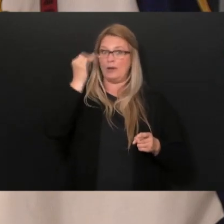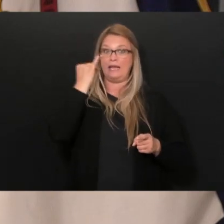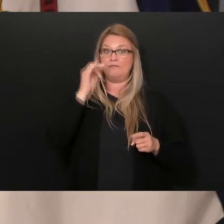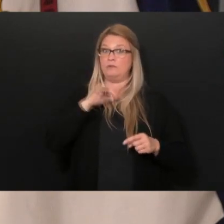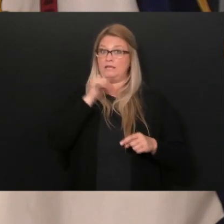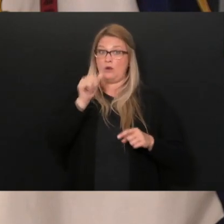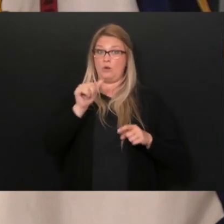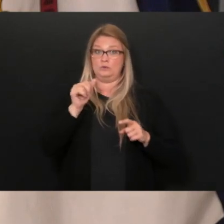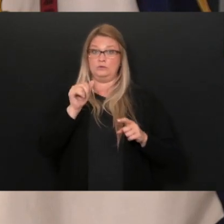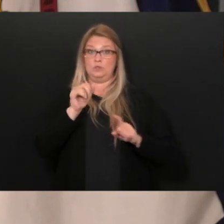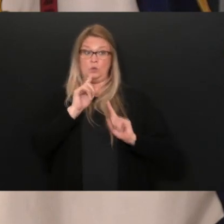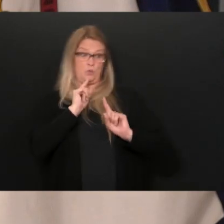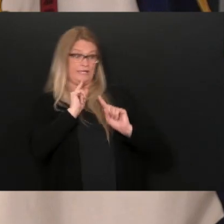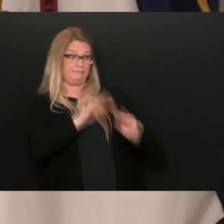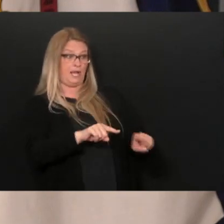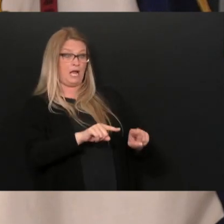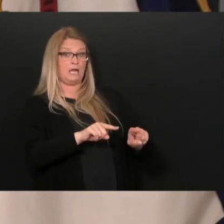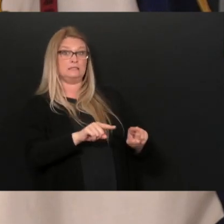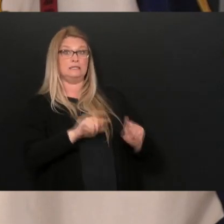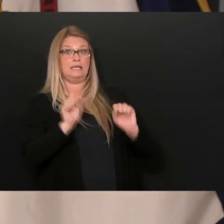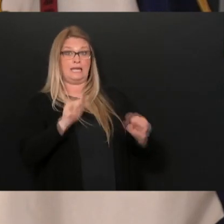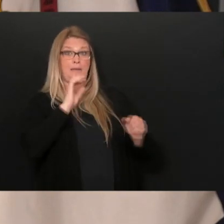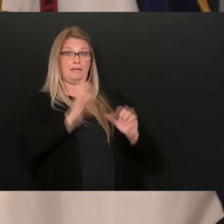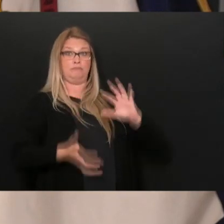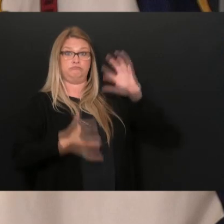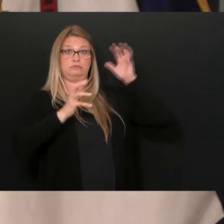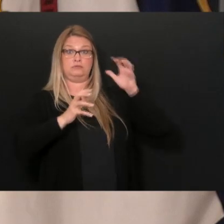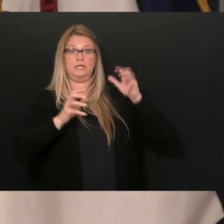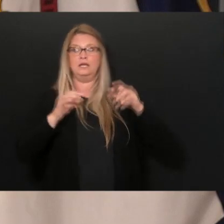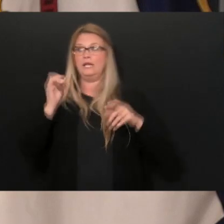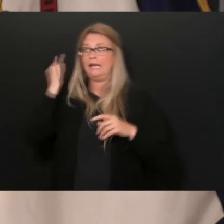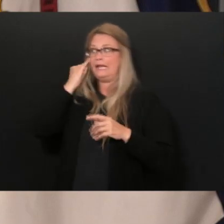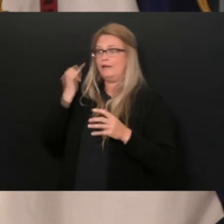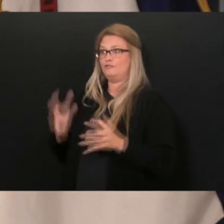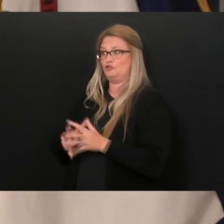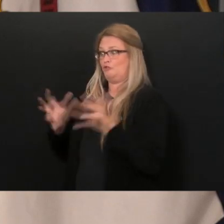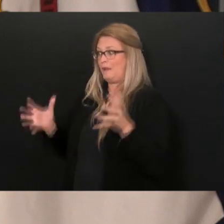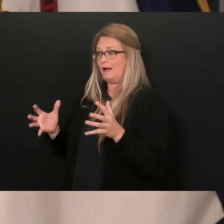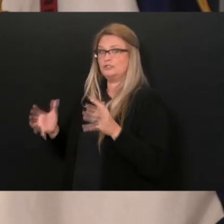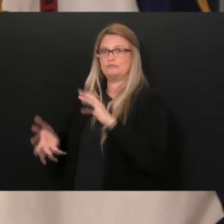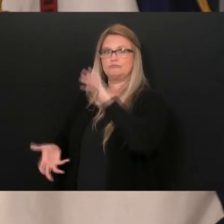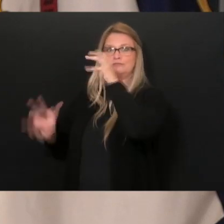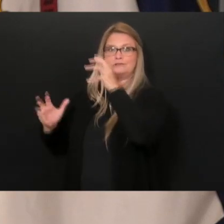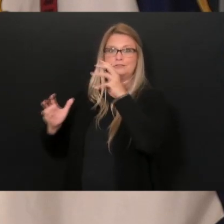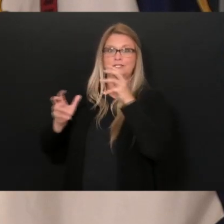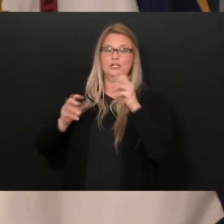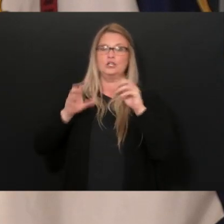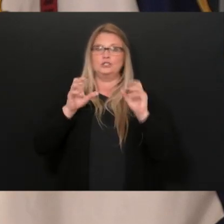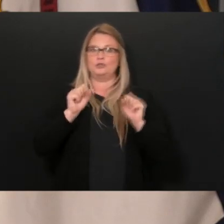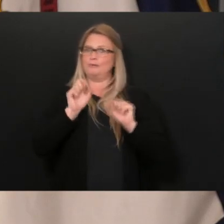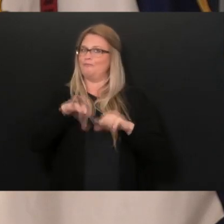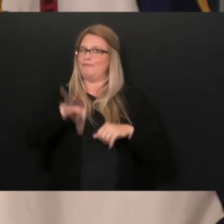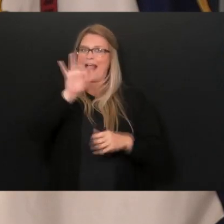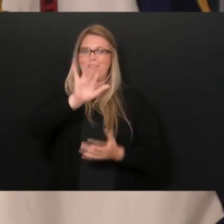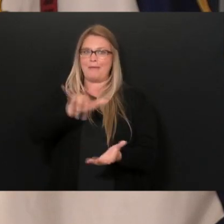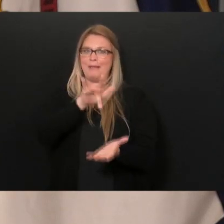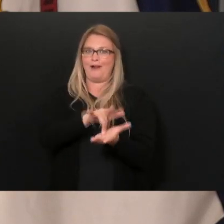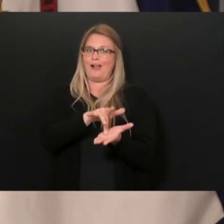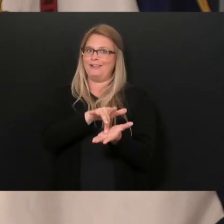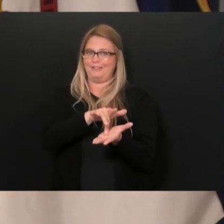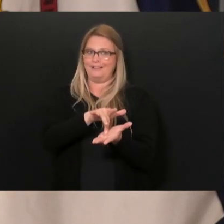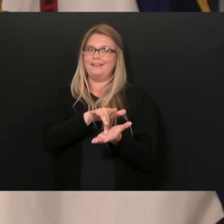We know the downside of doing too much. And what we're trying to do is hit the bullseye, but do it